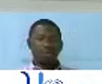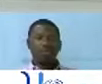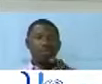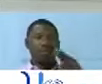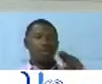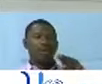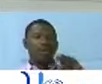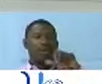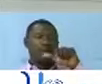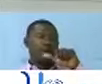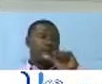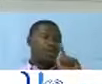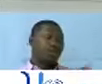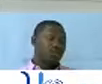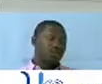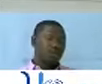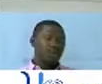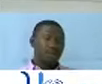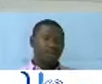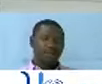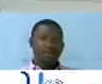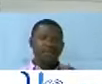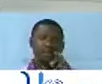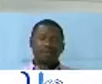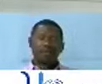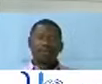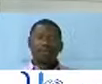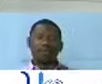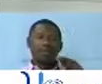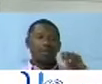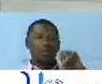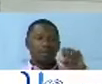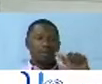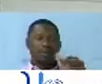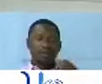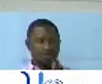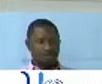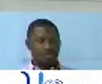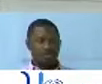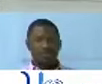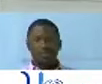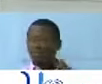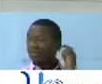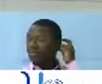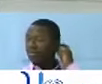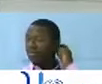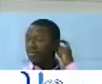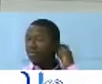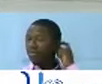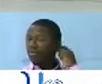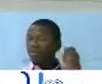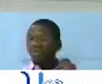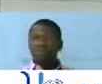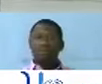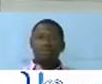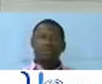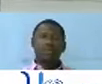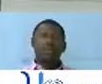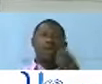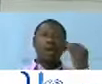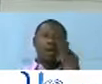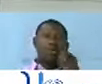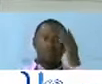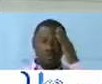NIA for sure. Lepp luñ fa waxtane yobbo nañ ko ci AG bi ak tamen ci NIA. Yeah. How did you know that everything